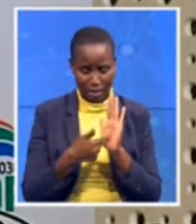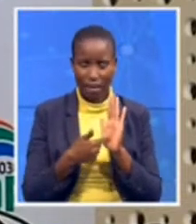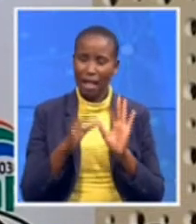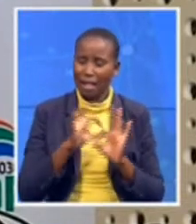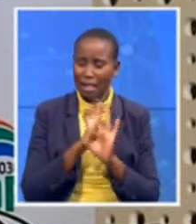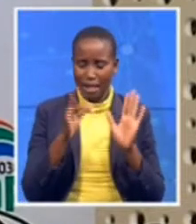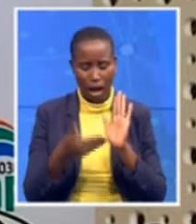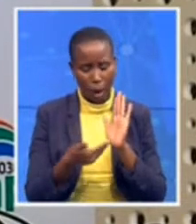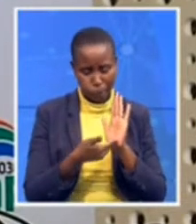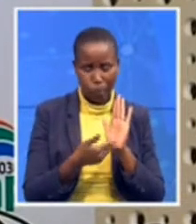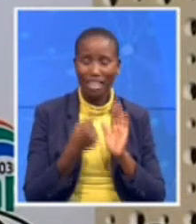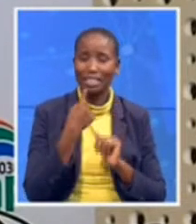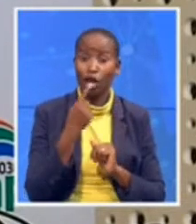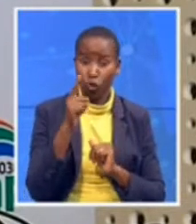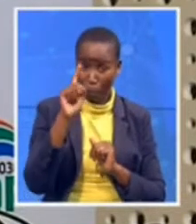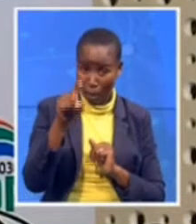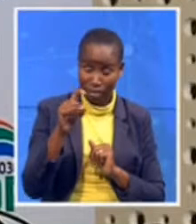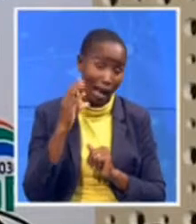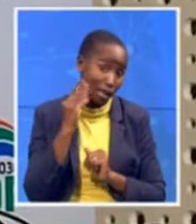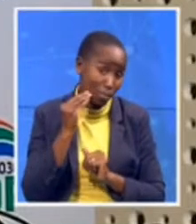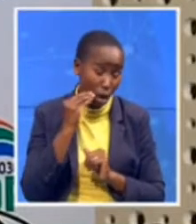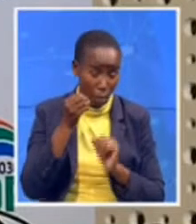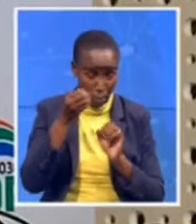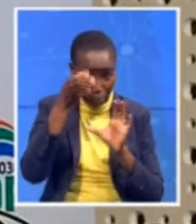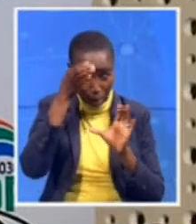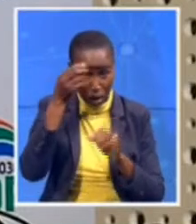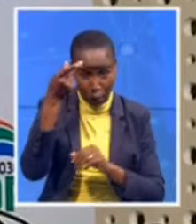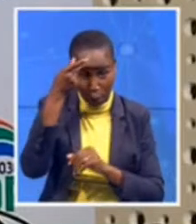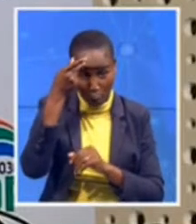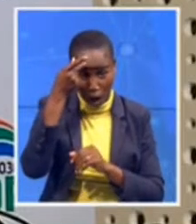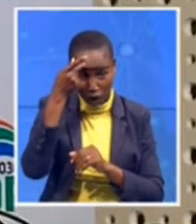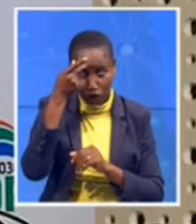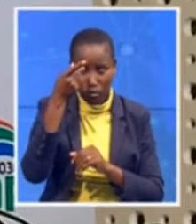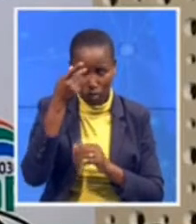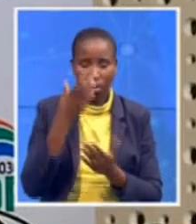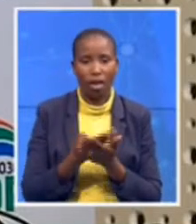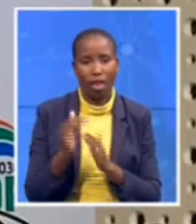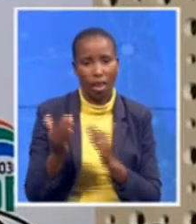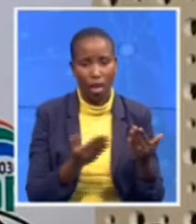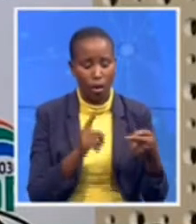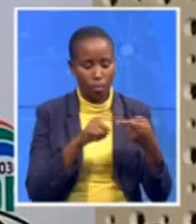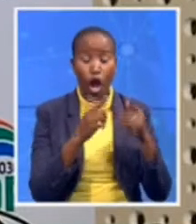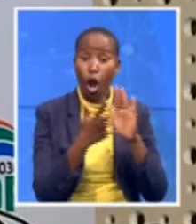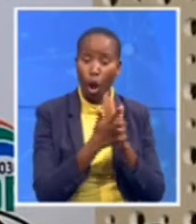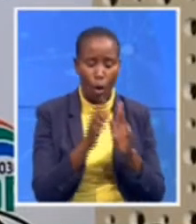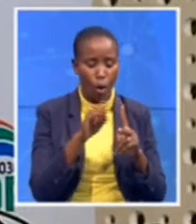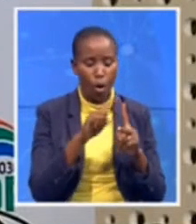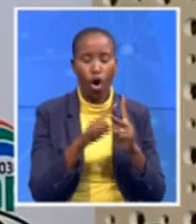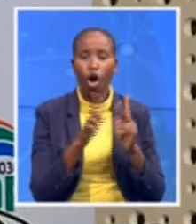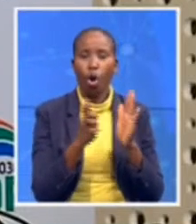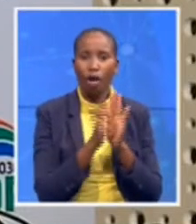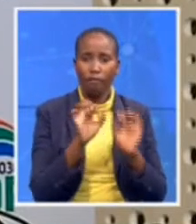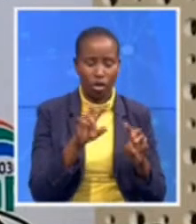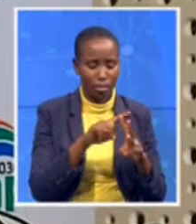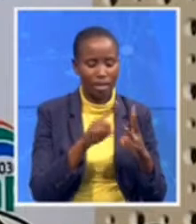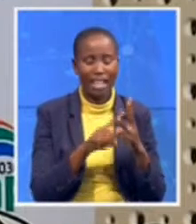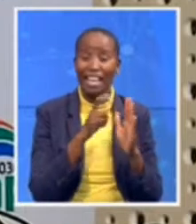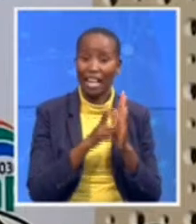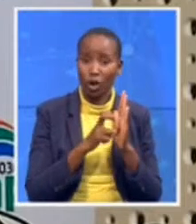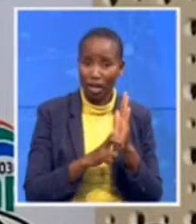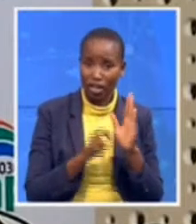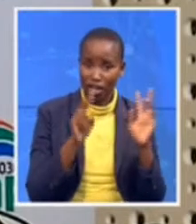in any one or more of the following fields: law enforcement, regulatory matters, films, games, publications, arts,